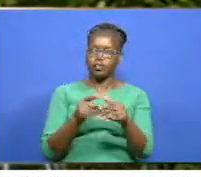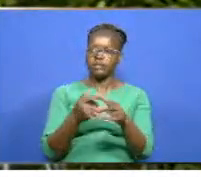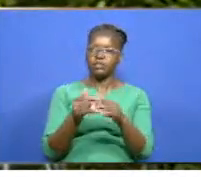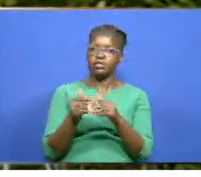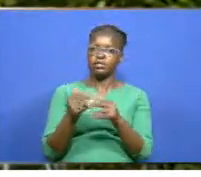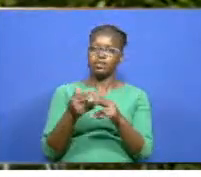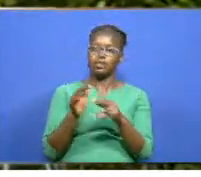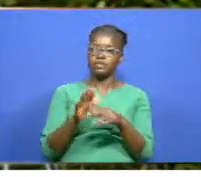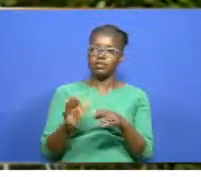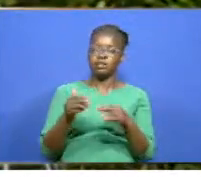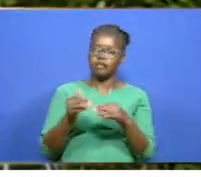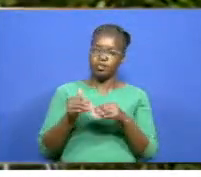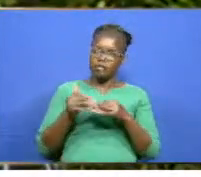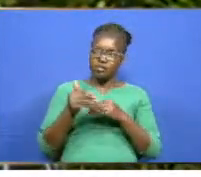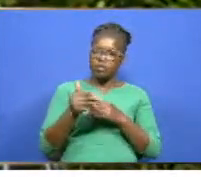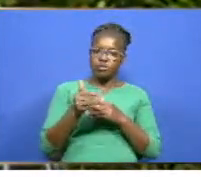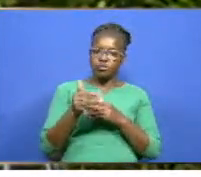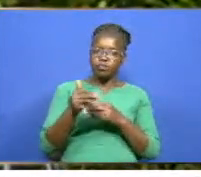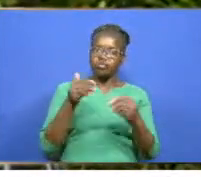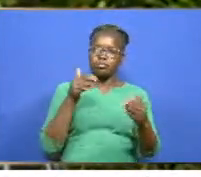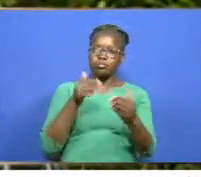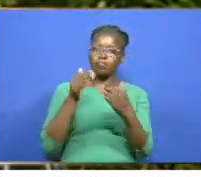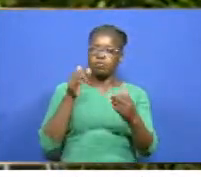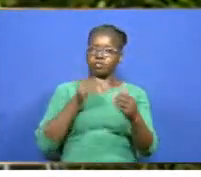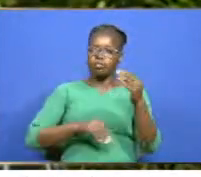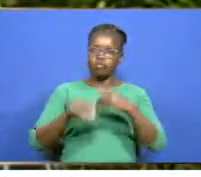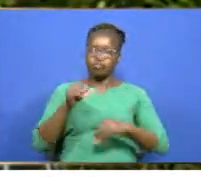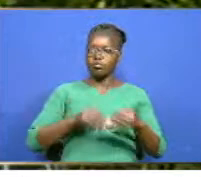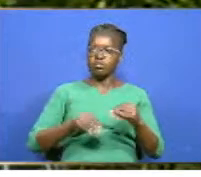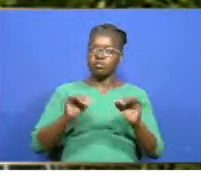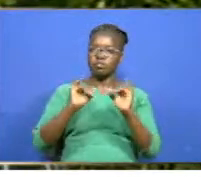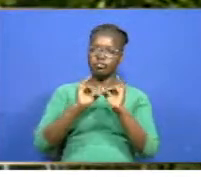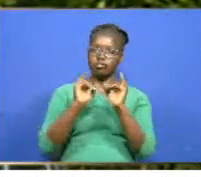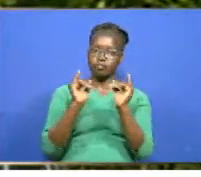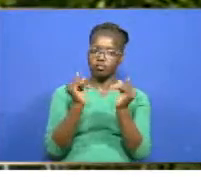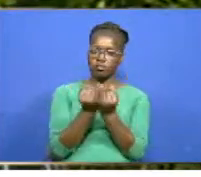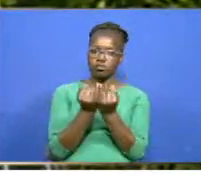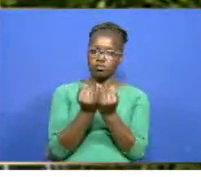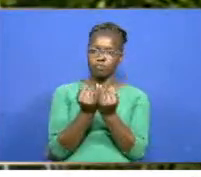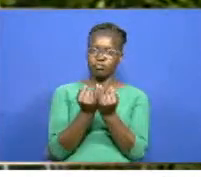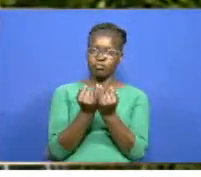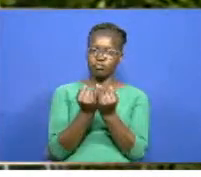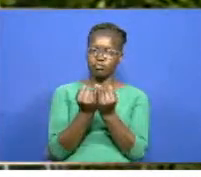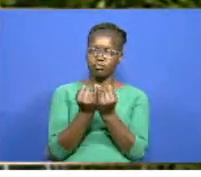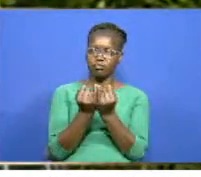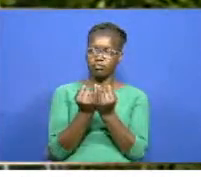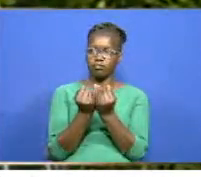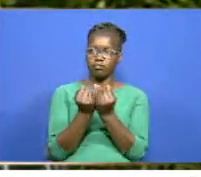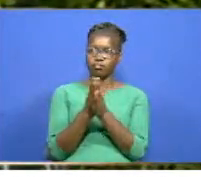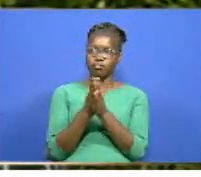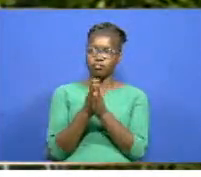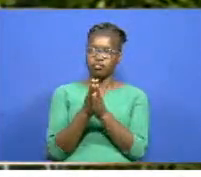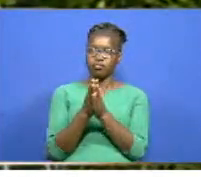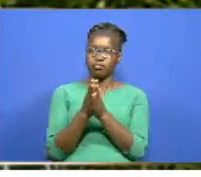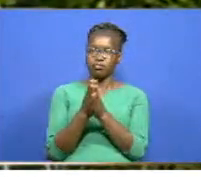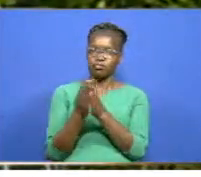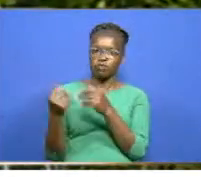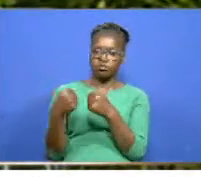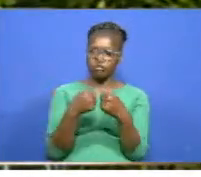names to the Ethics and Anti-Corruption Institution so that they can be challenged on matters of